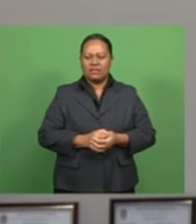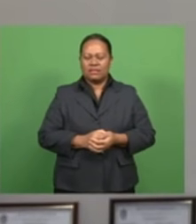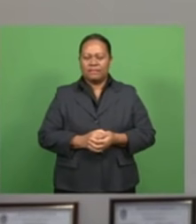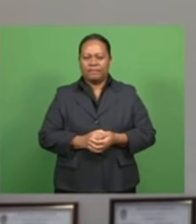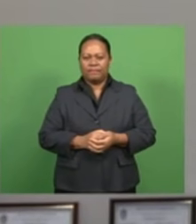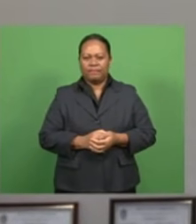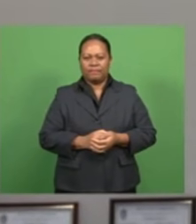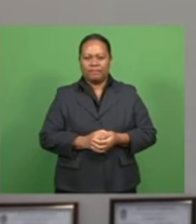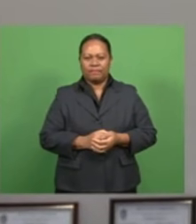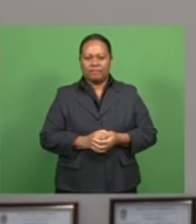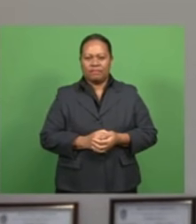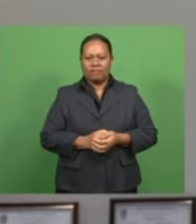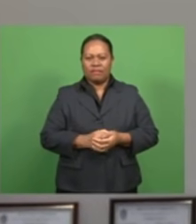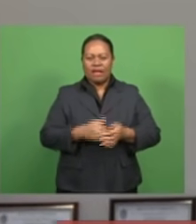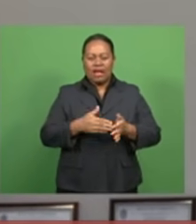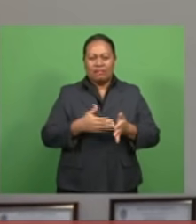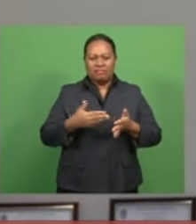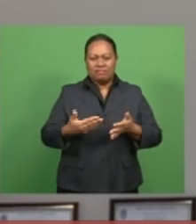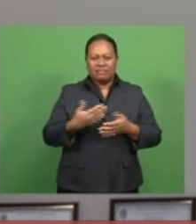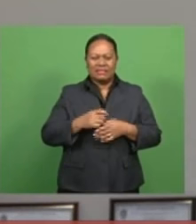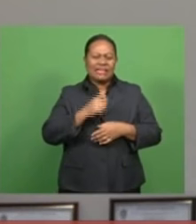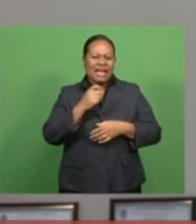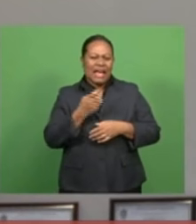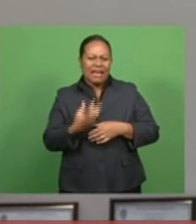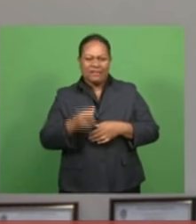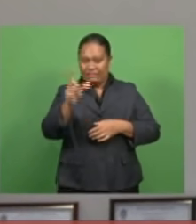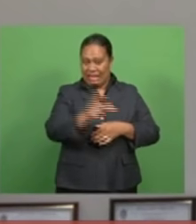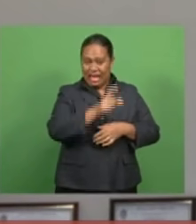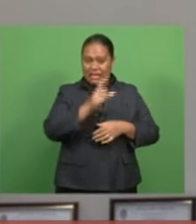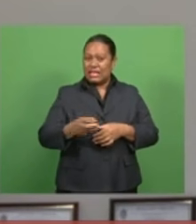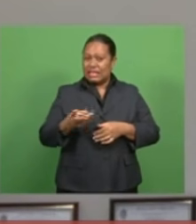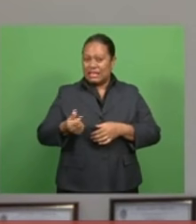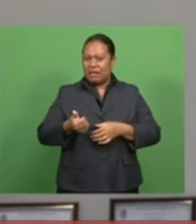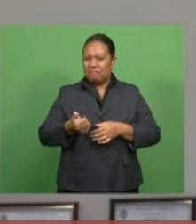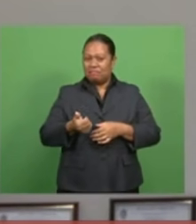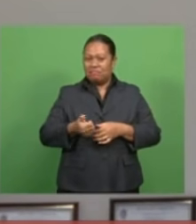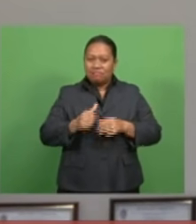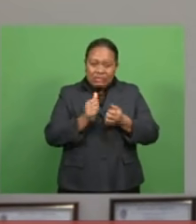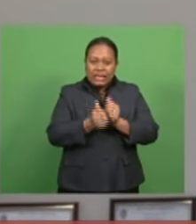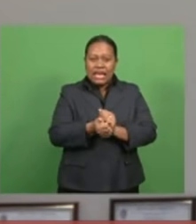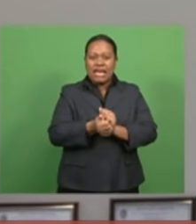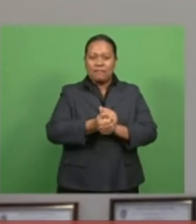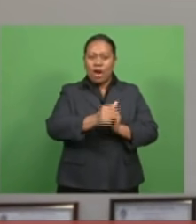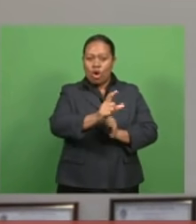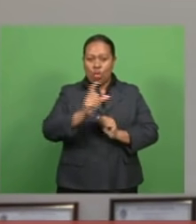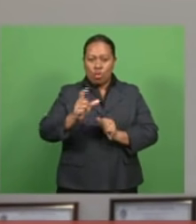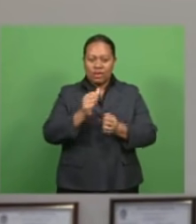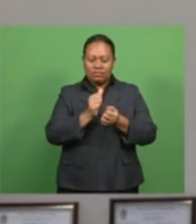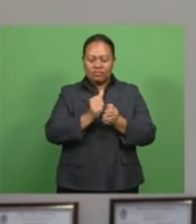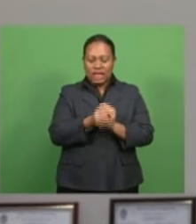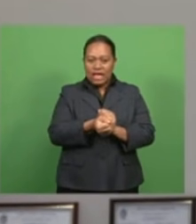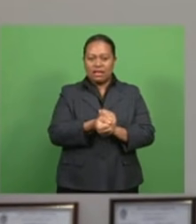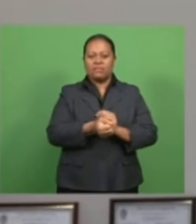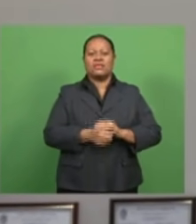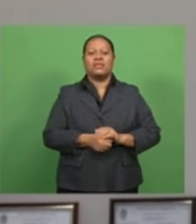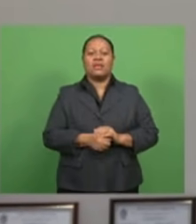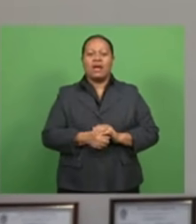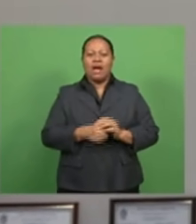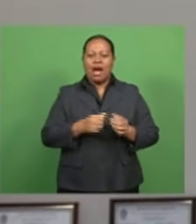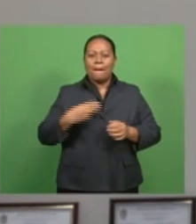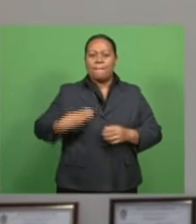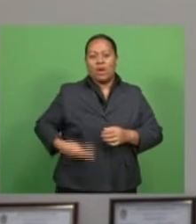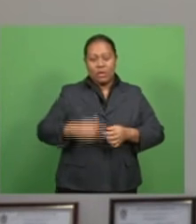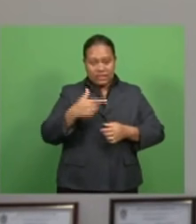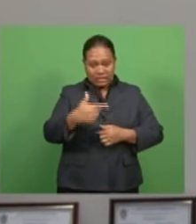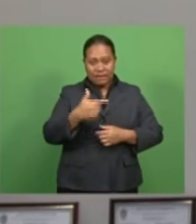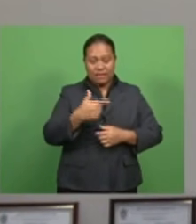Various events that we had to cancel, like the Coke Games and the Maris Sevens, and a large